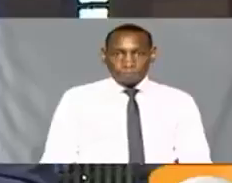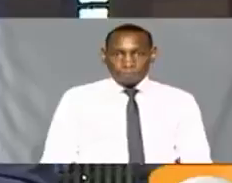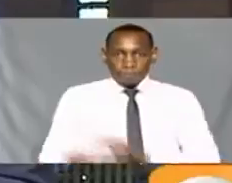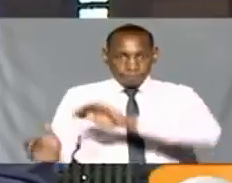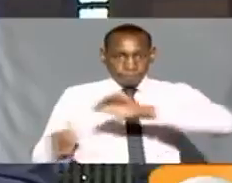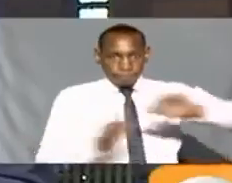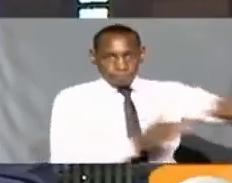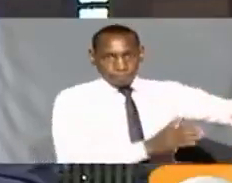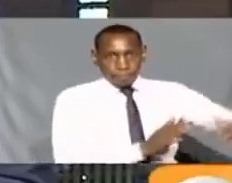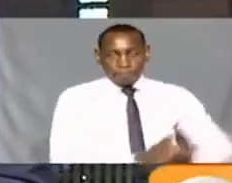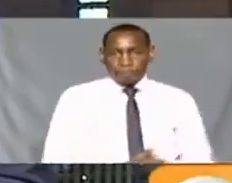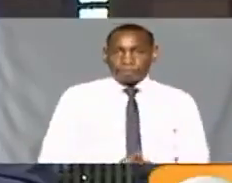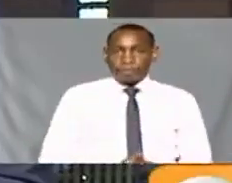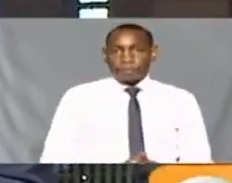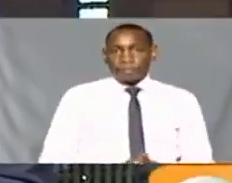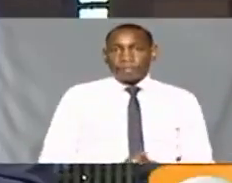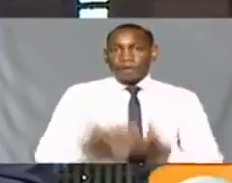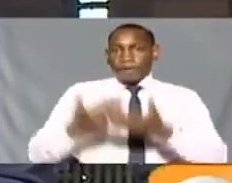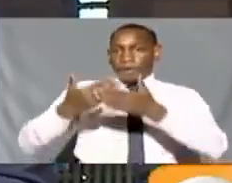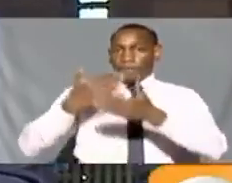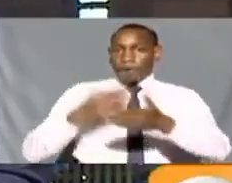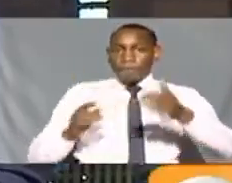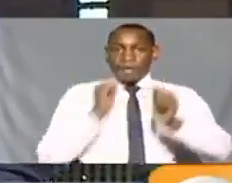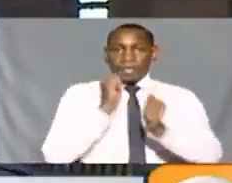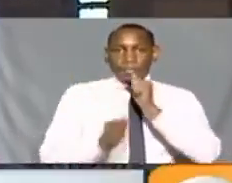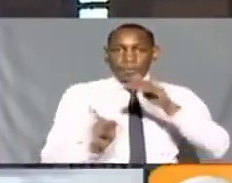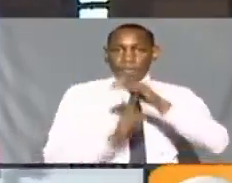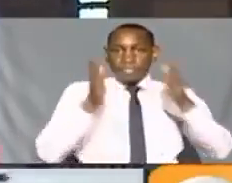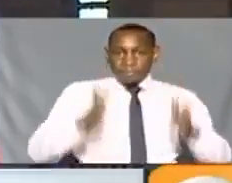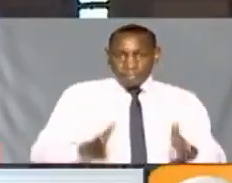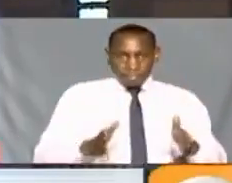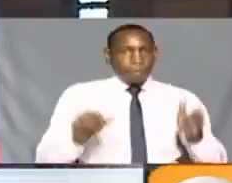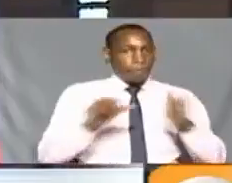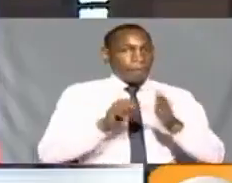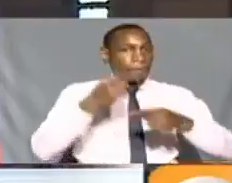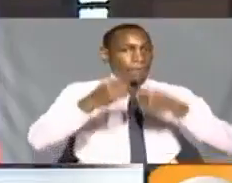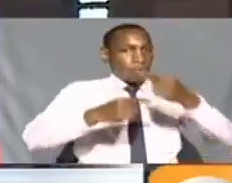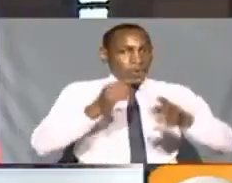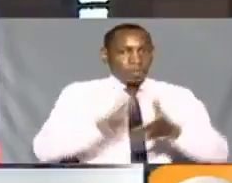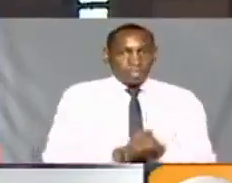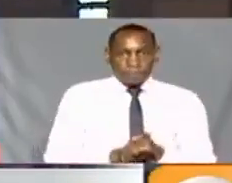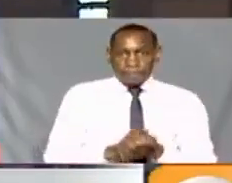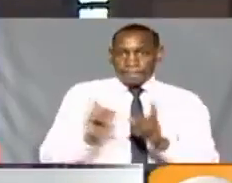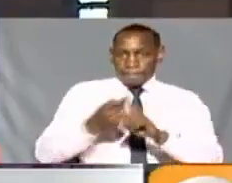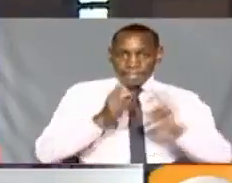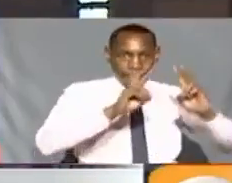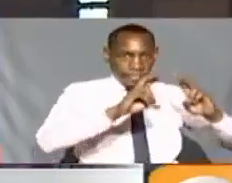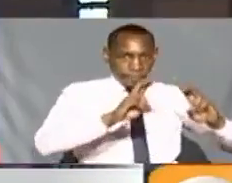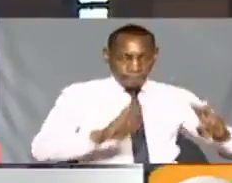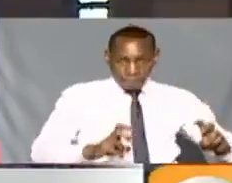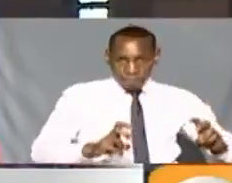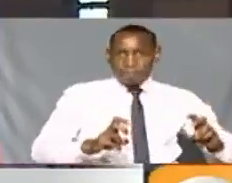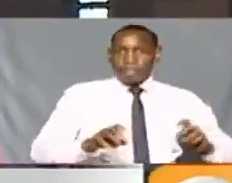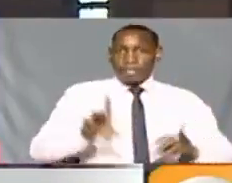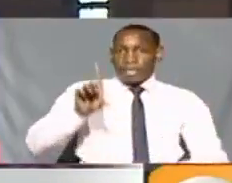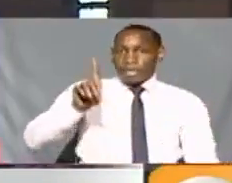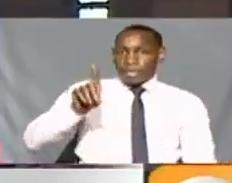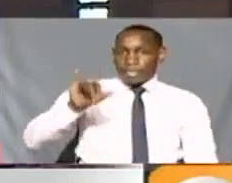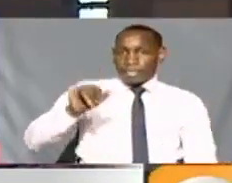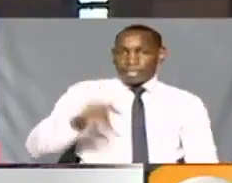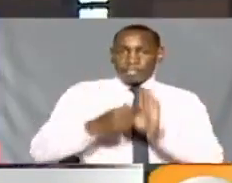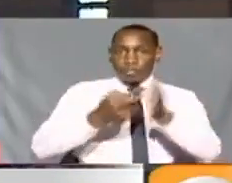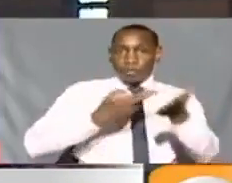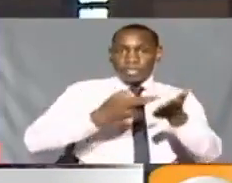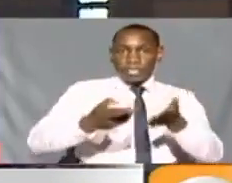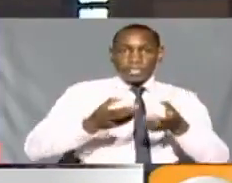Elsewhere, the woes facing former Sports Cabinet Secretary Rashid Echesa have deepened, with the Criminal Investigations Directorate, the DCI, revealing that the